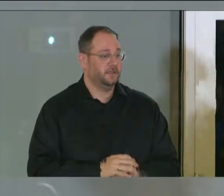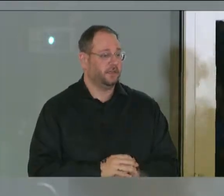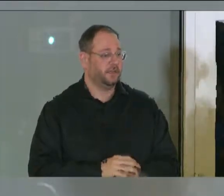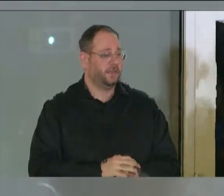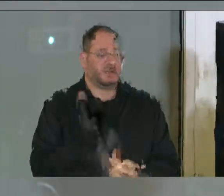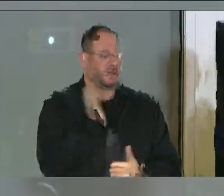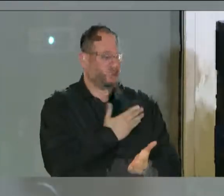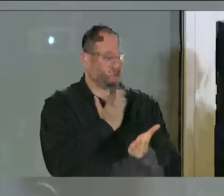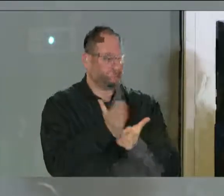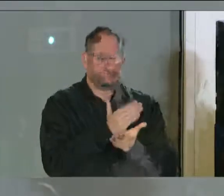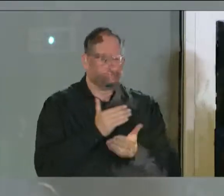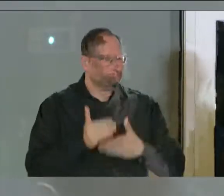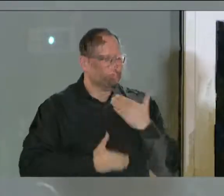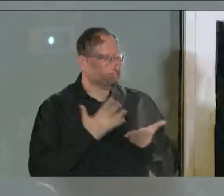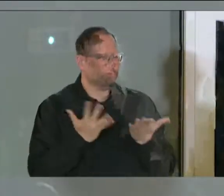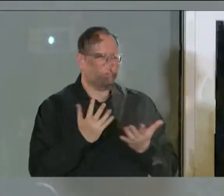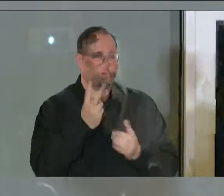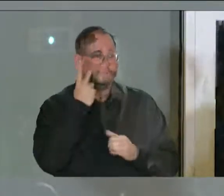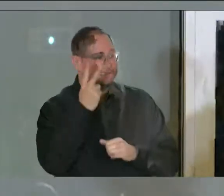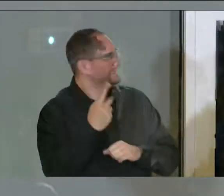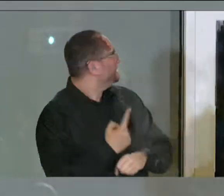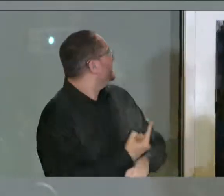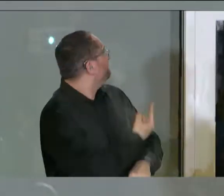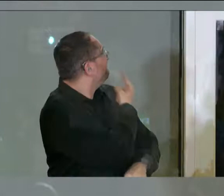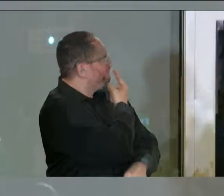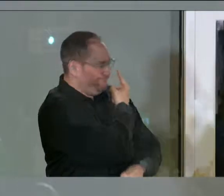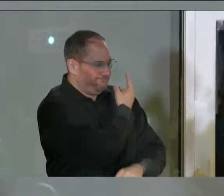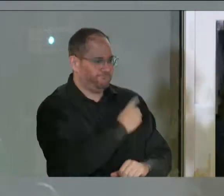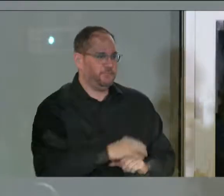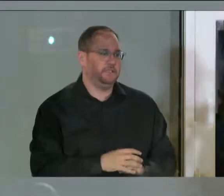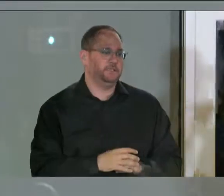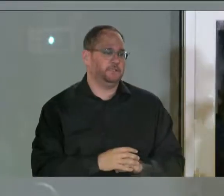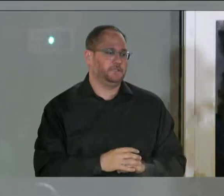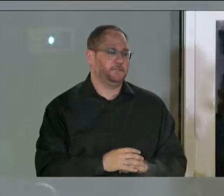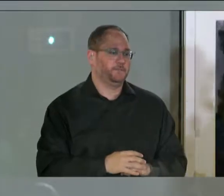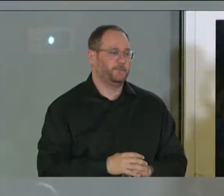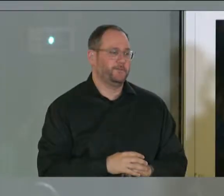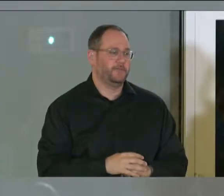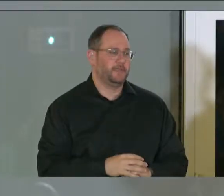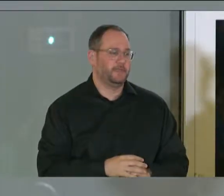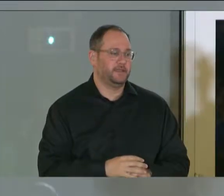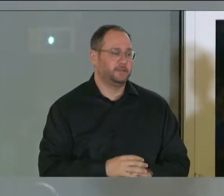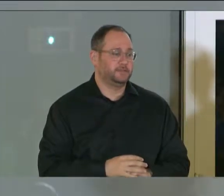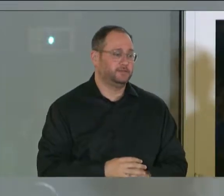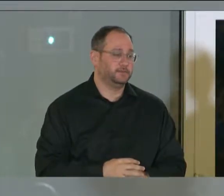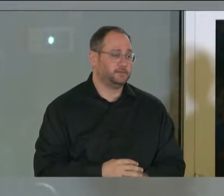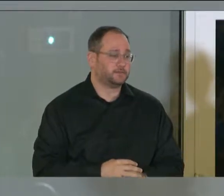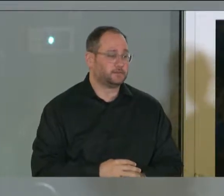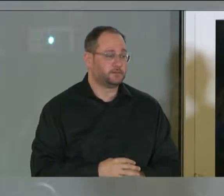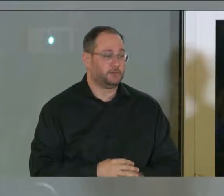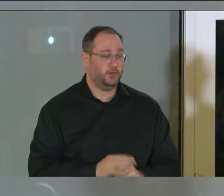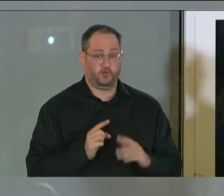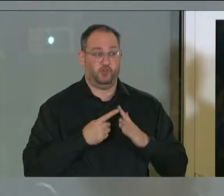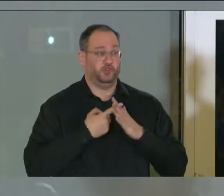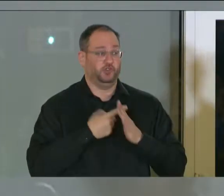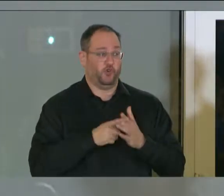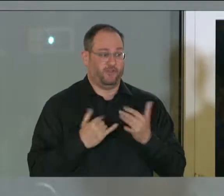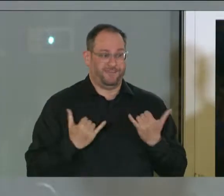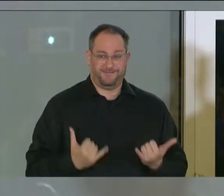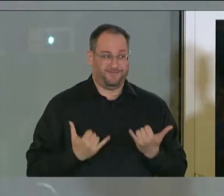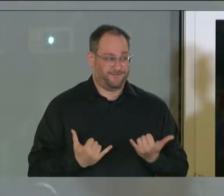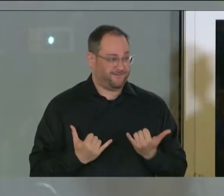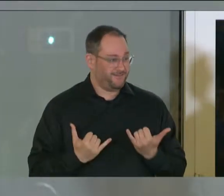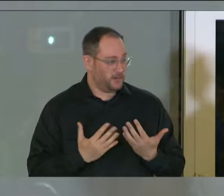up, can be complicated. It's big. It starts early. Our agency directors have been working on